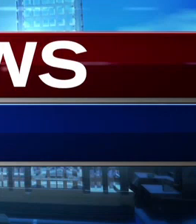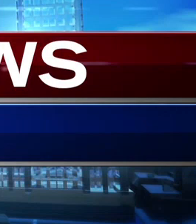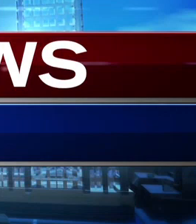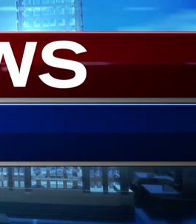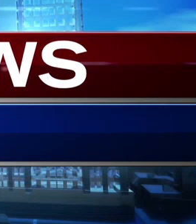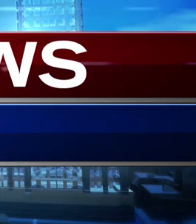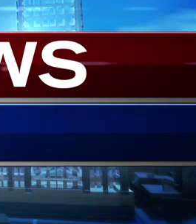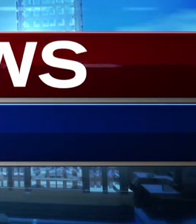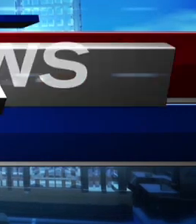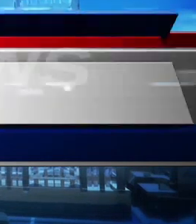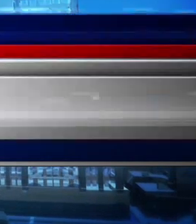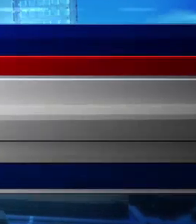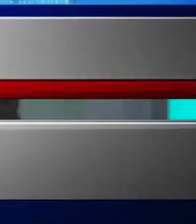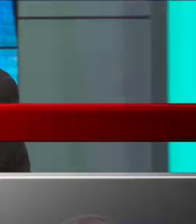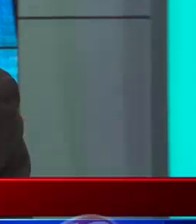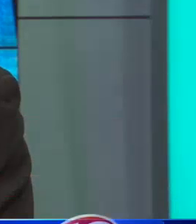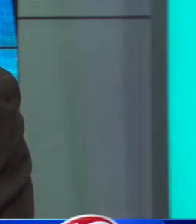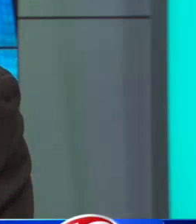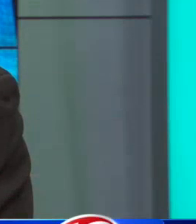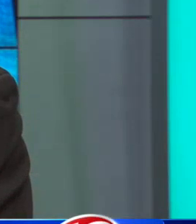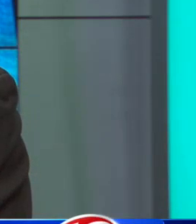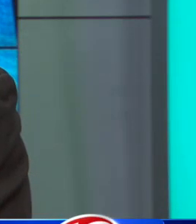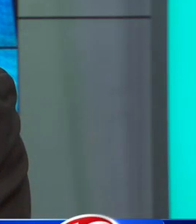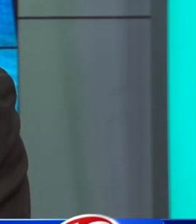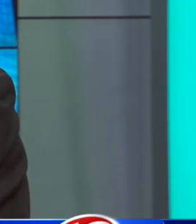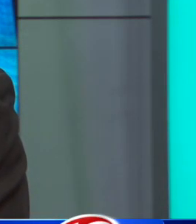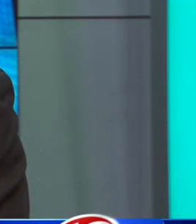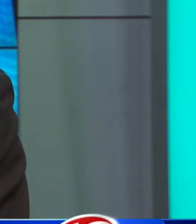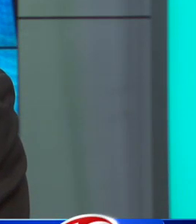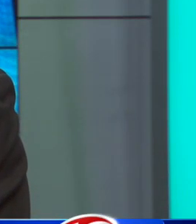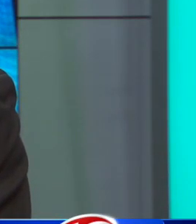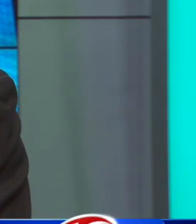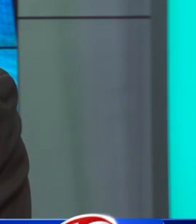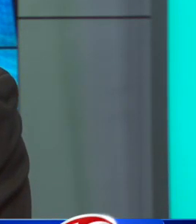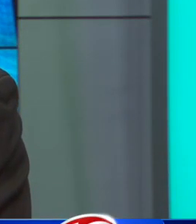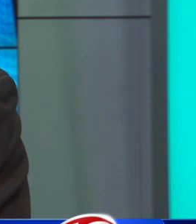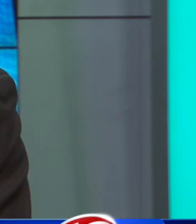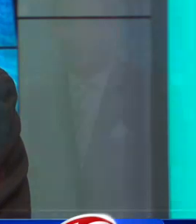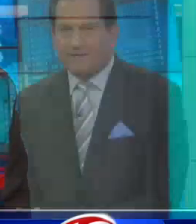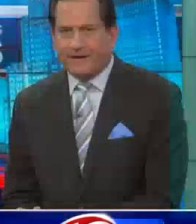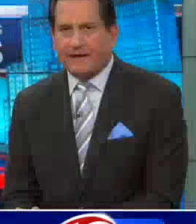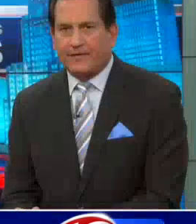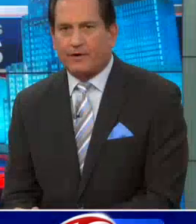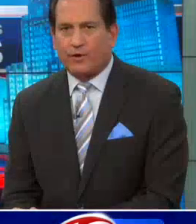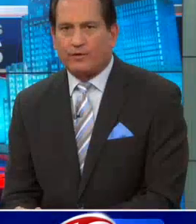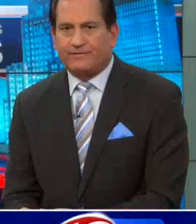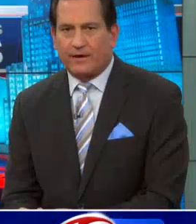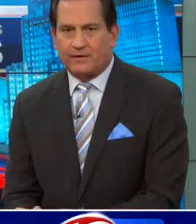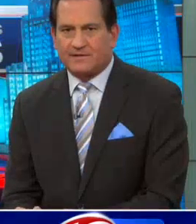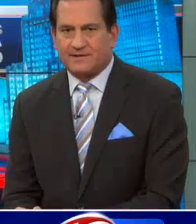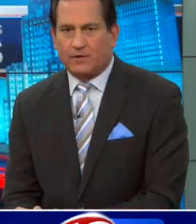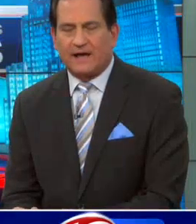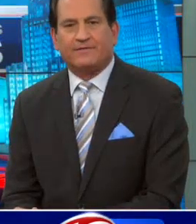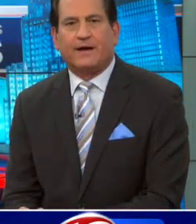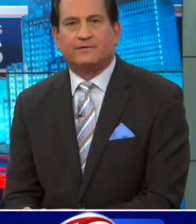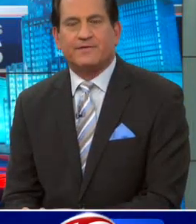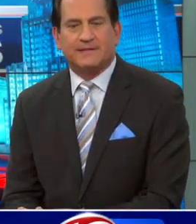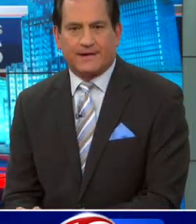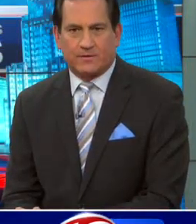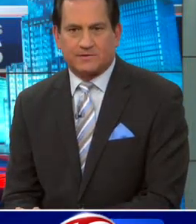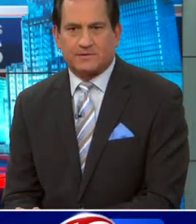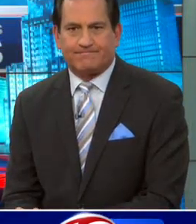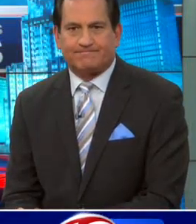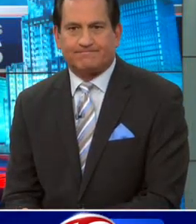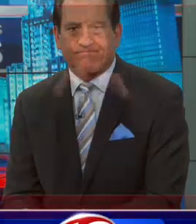is breaking news. I'm Mike Montecalvo. Governor Raimondo giving her daily briefing on the coronavirus. Let's go live now to the